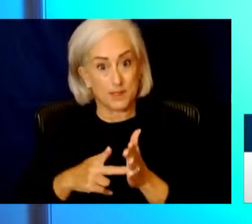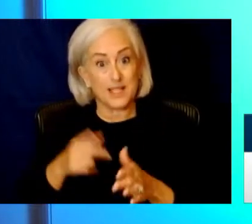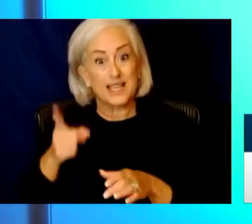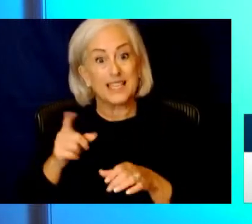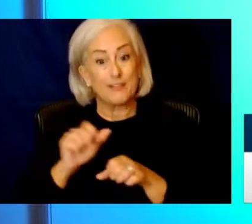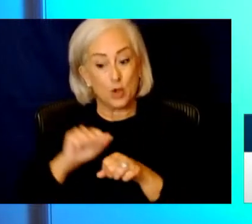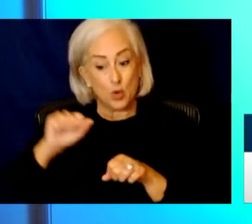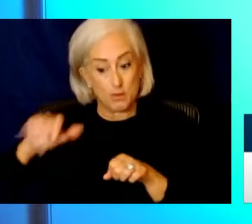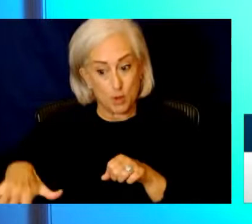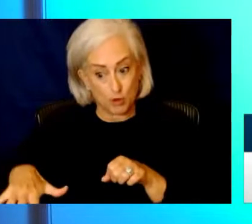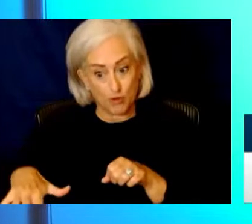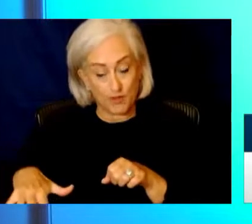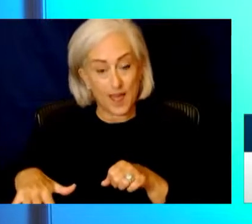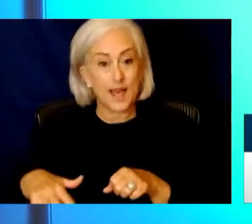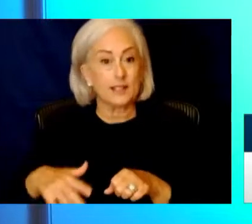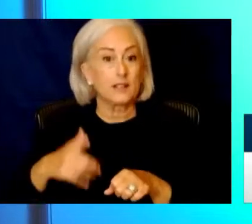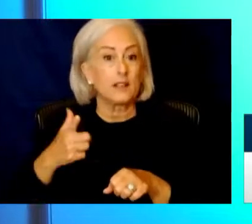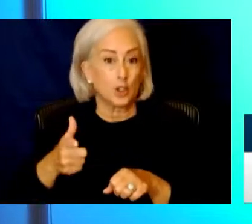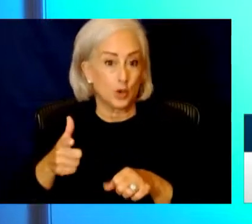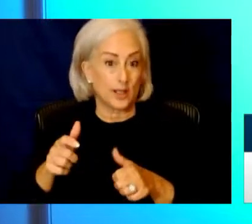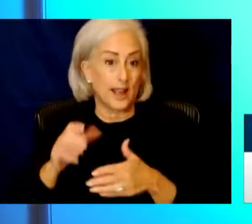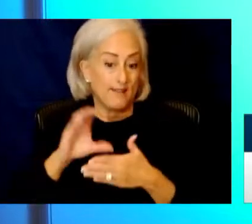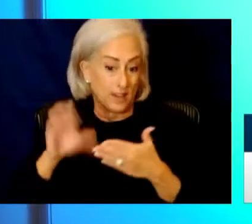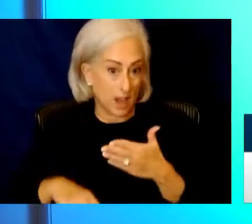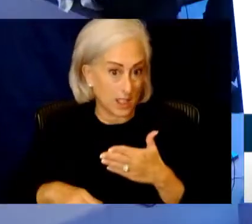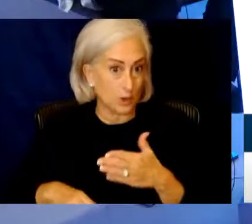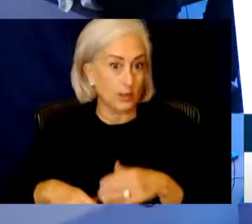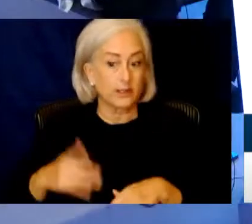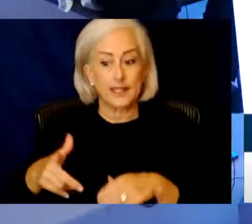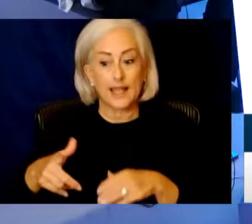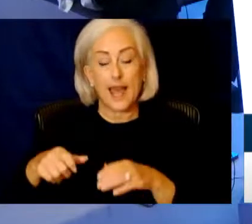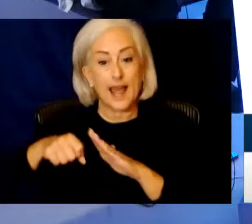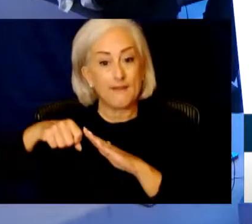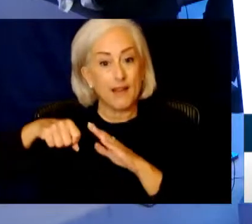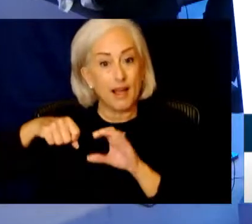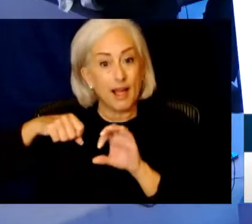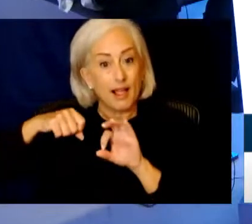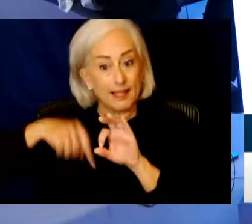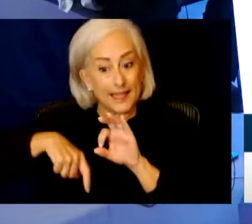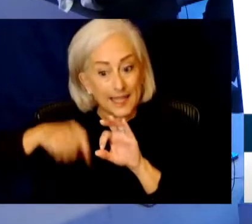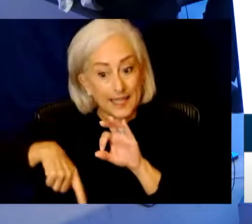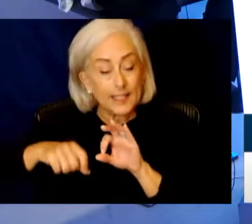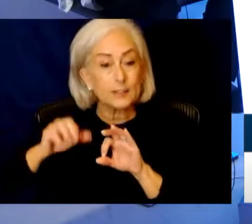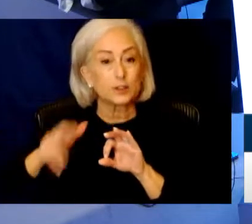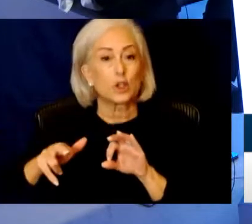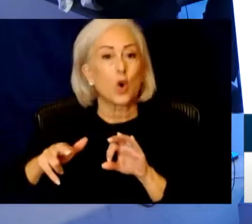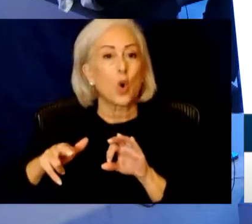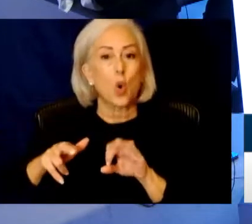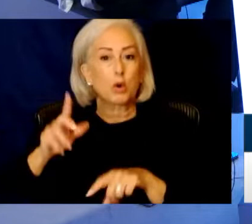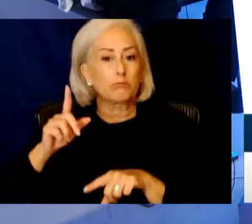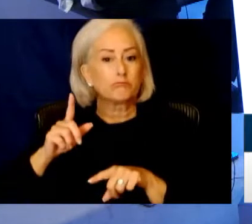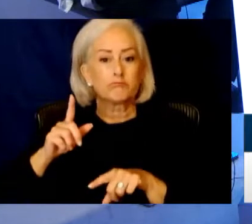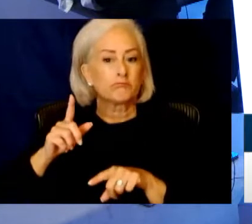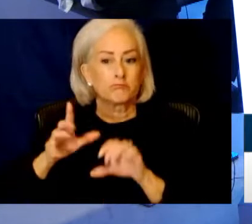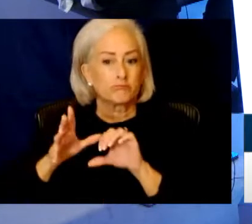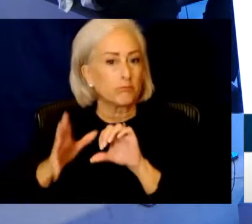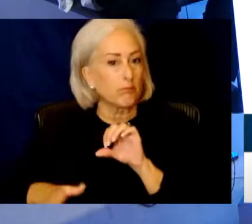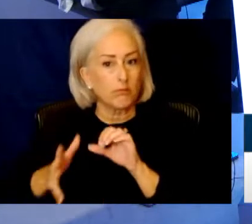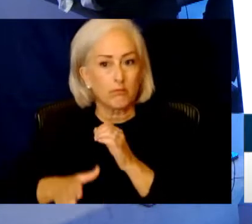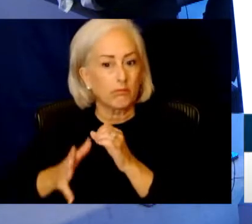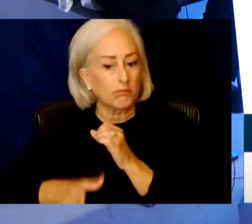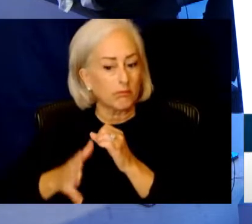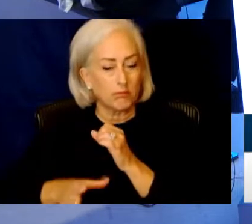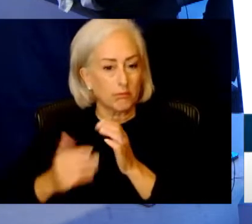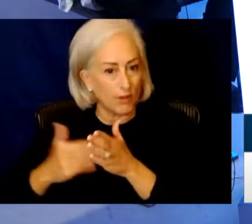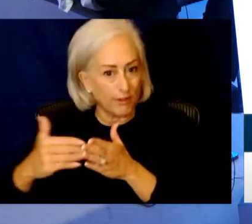of frequent bowel movements. There can be some leakage, incontinence, and things like that. So it's a tough road. So this is really a big deal to folks. So to start